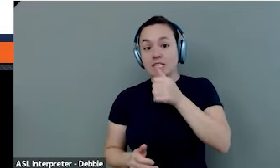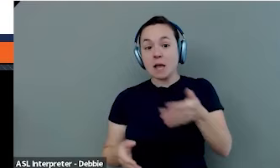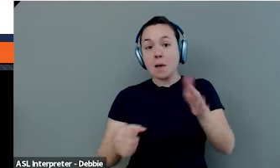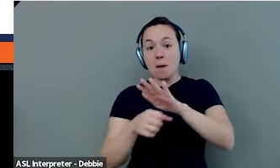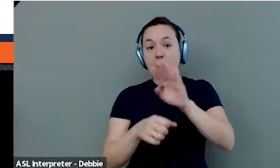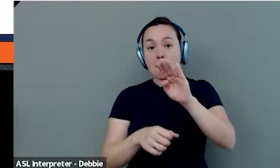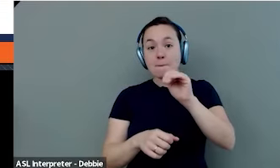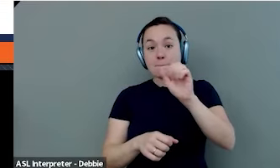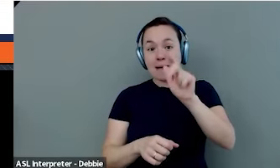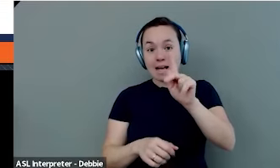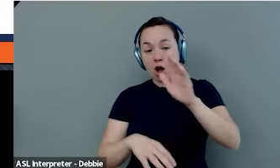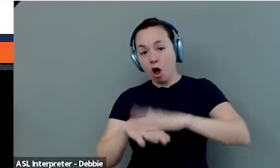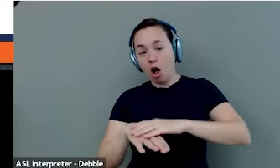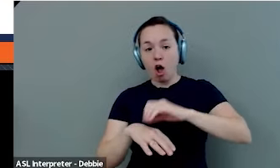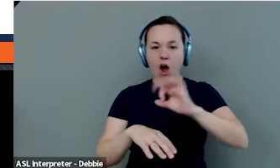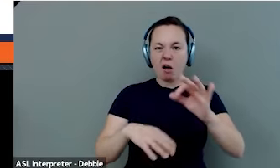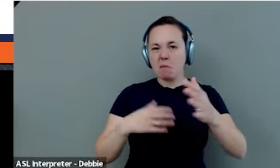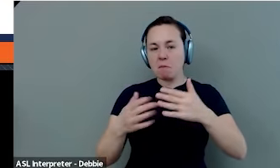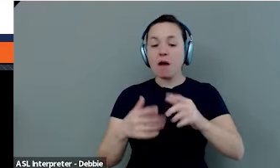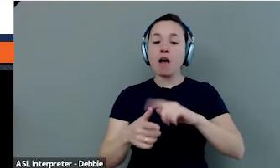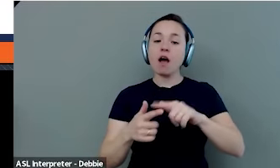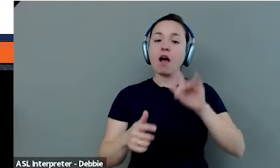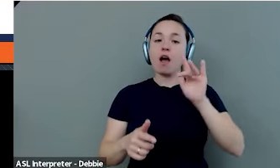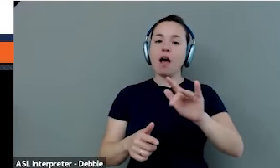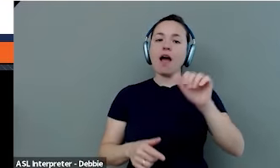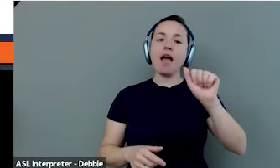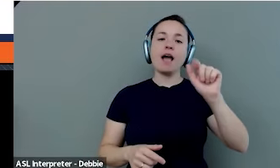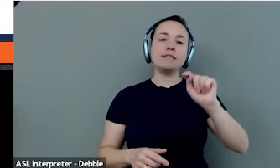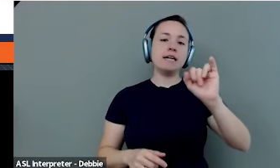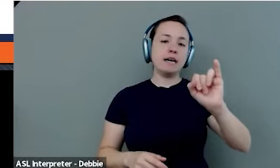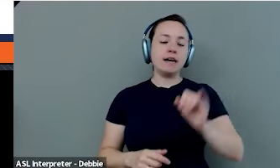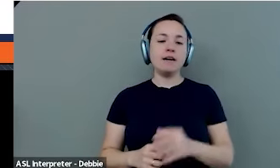off. Press ATI.